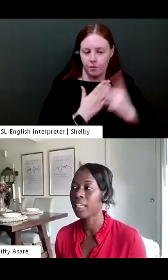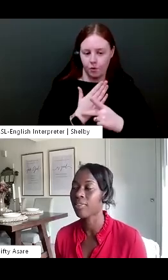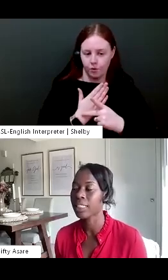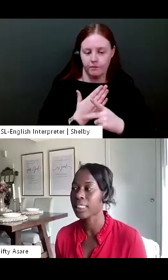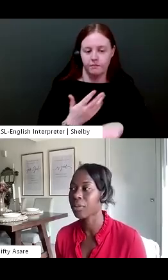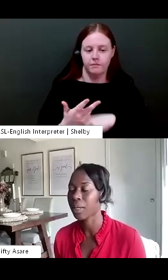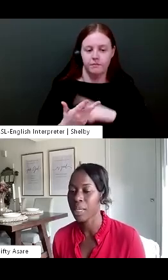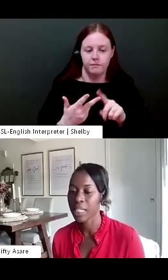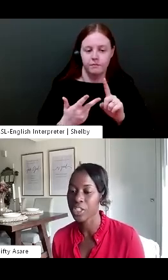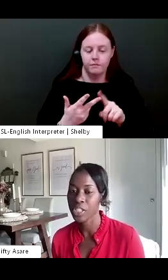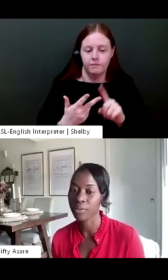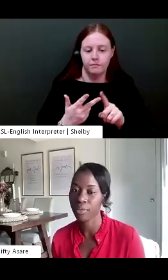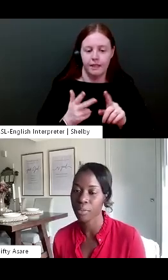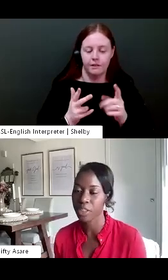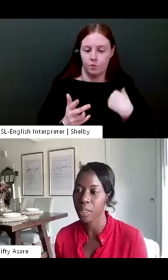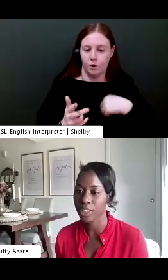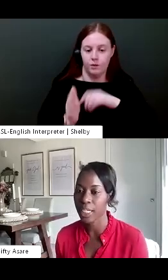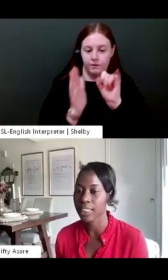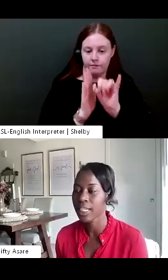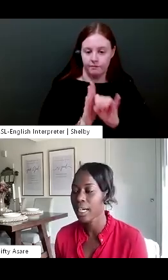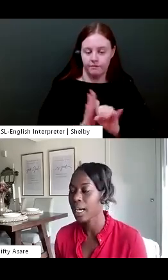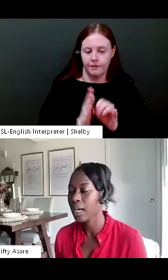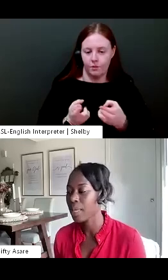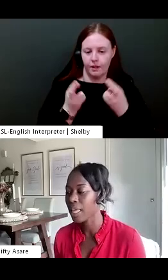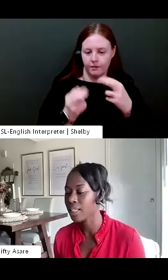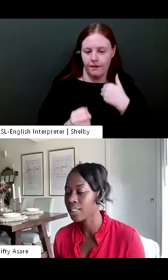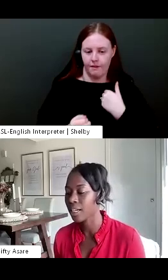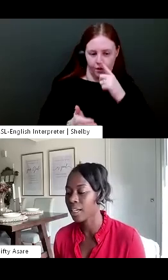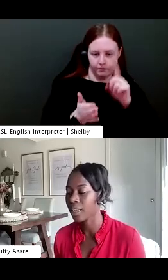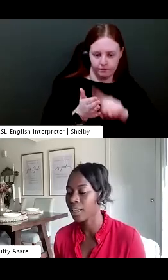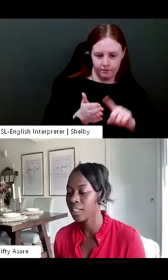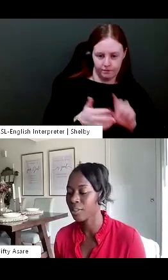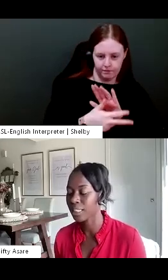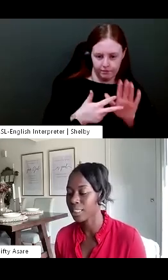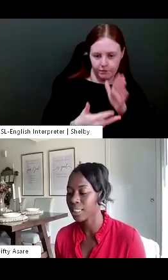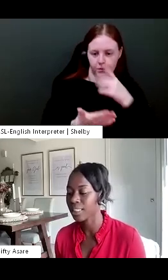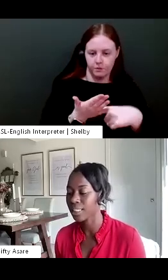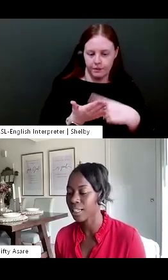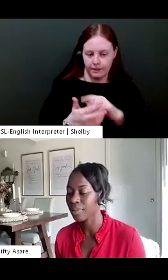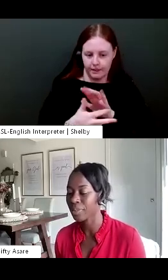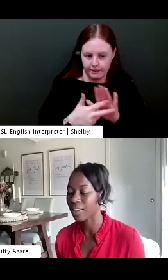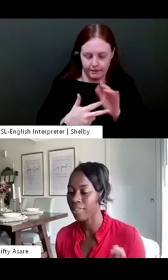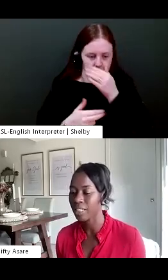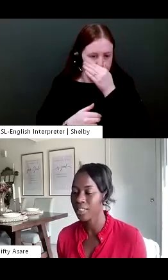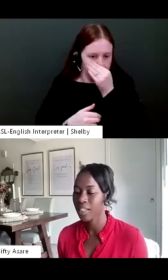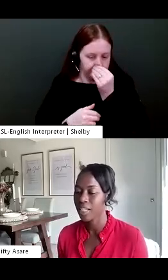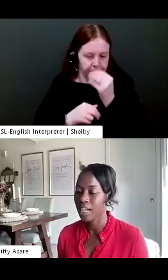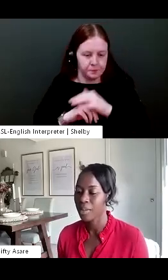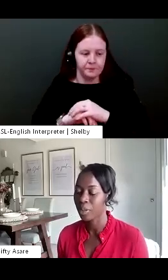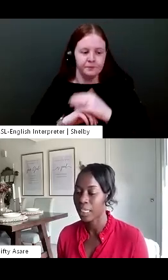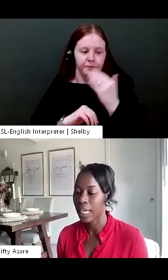then the key findings and recommendations from this project. And I know that this is an